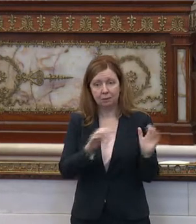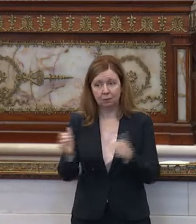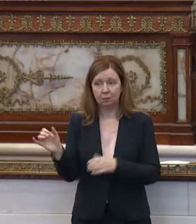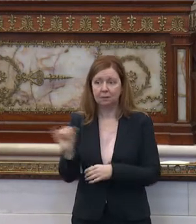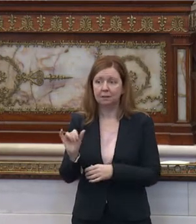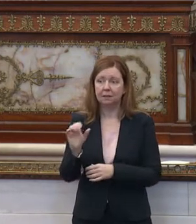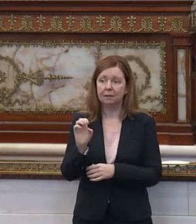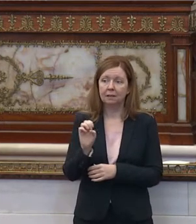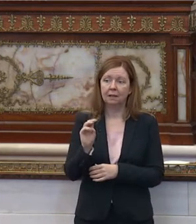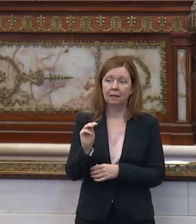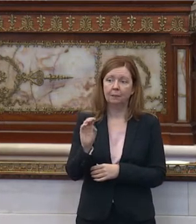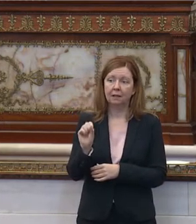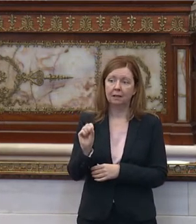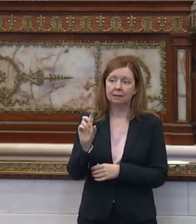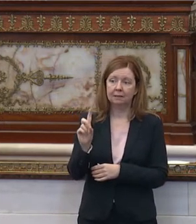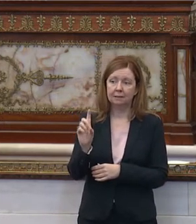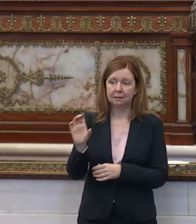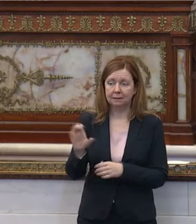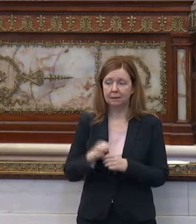as EMSDC,